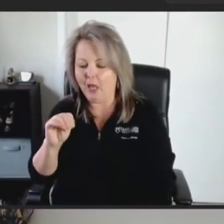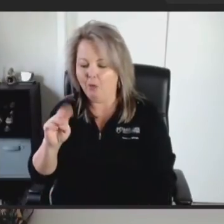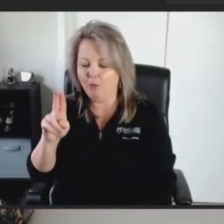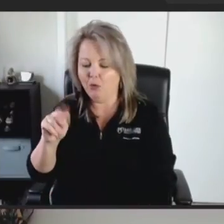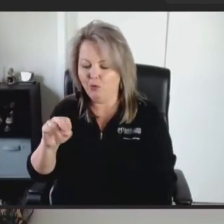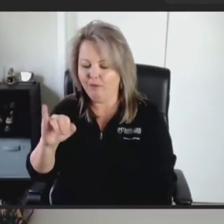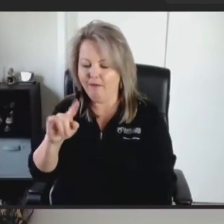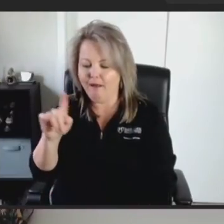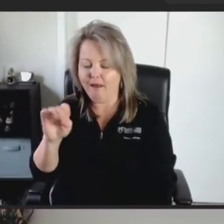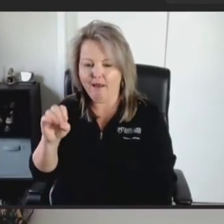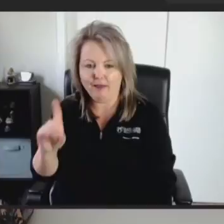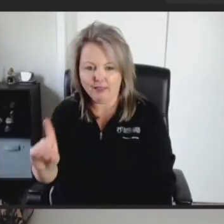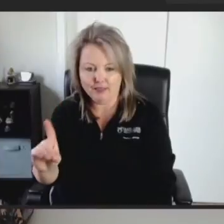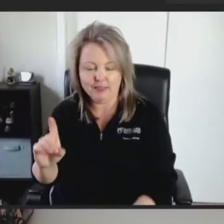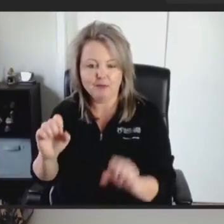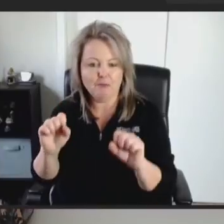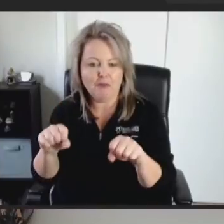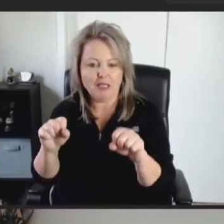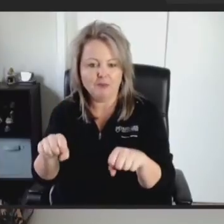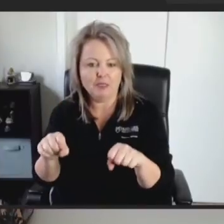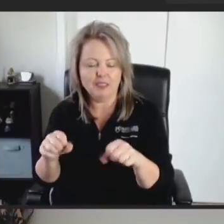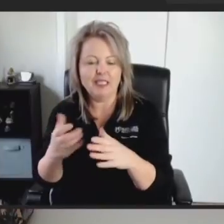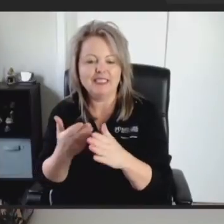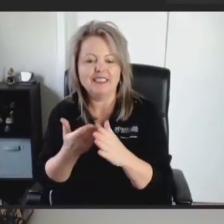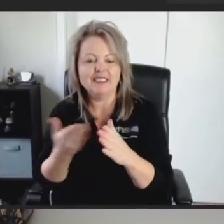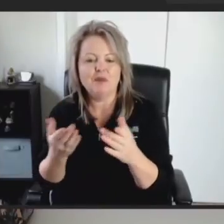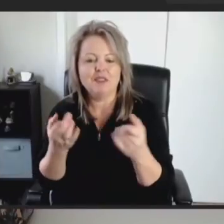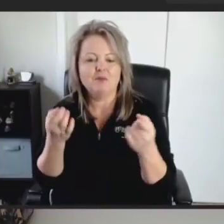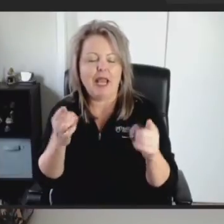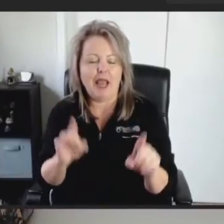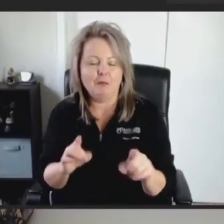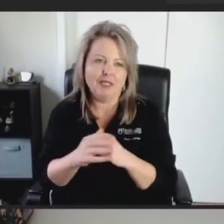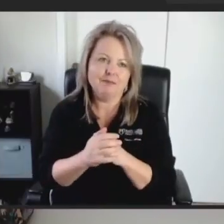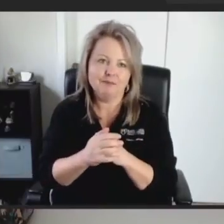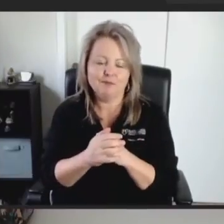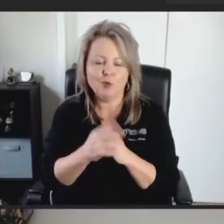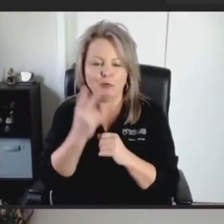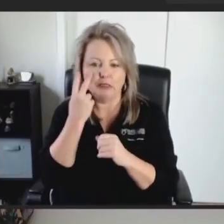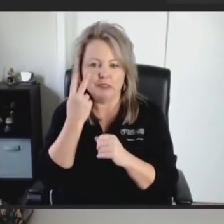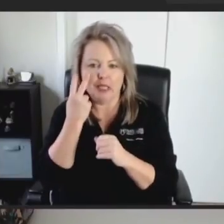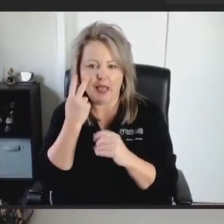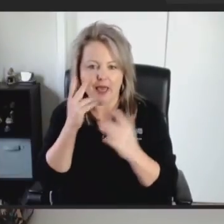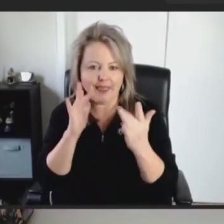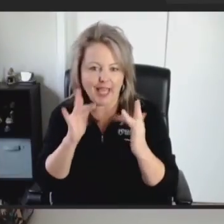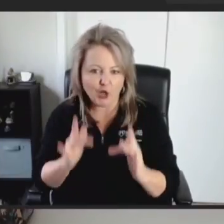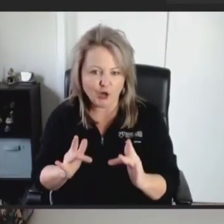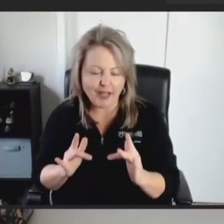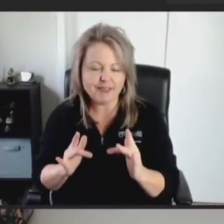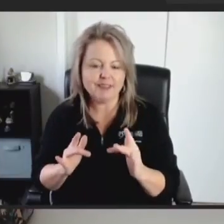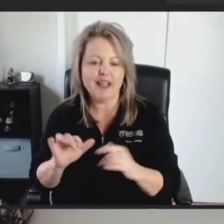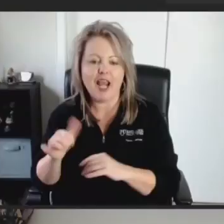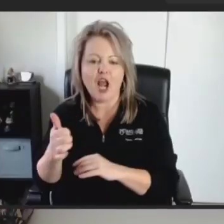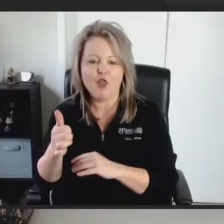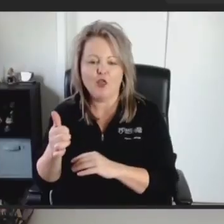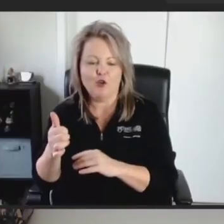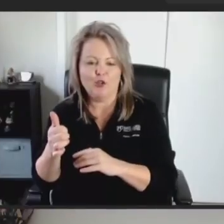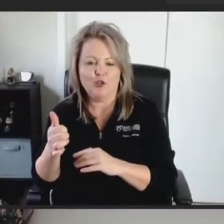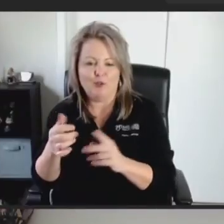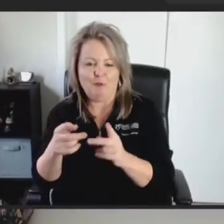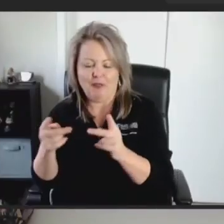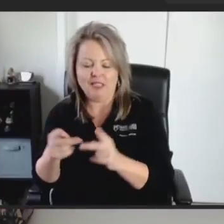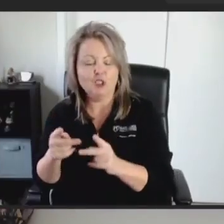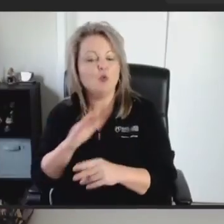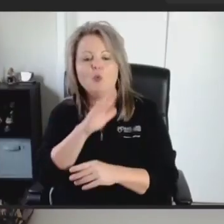been something that's been procreated on the internet and other sources, but we have never